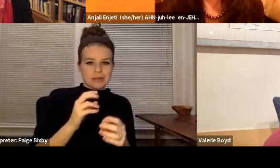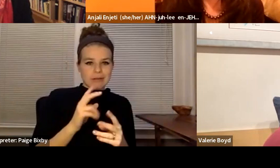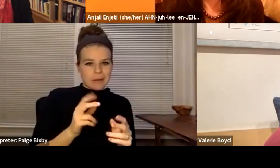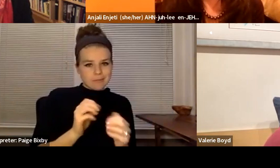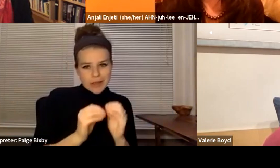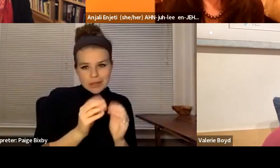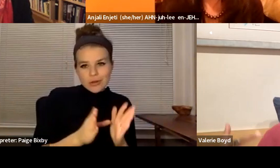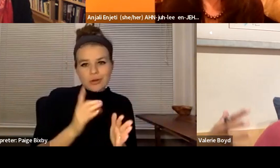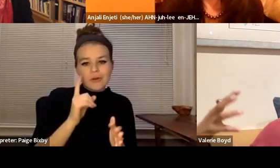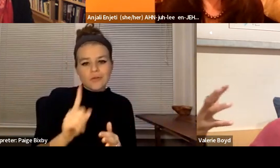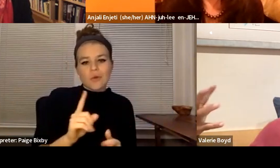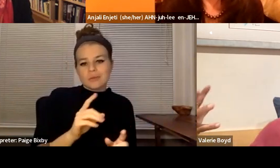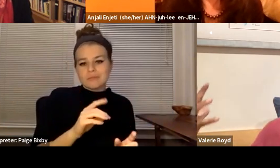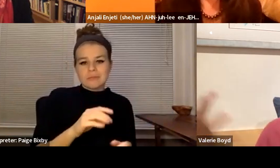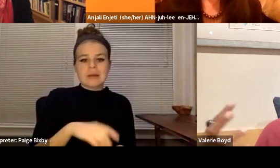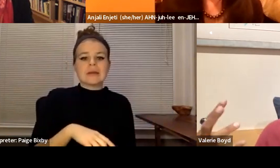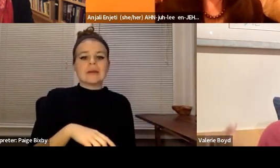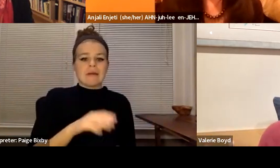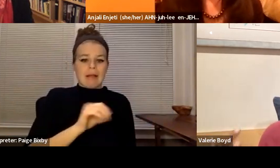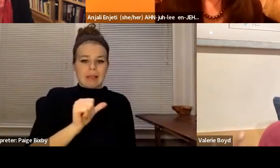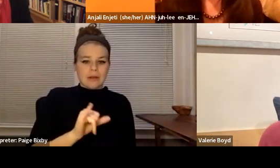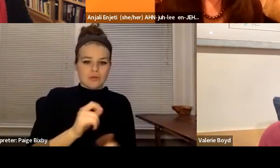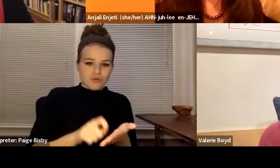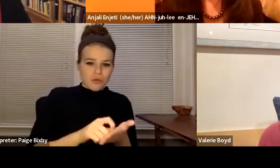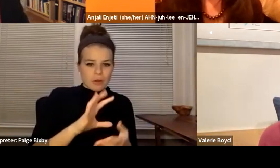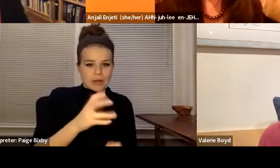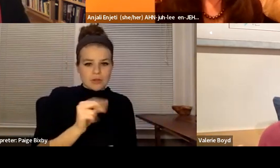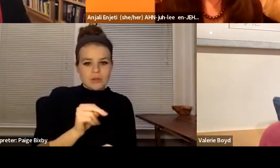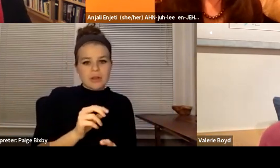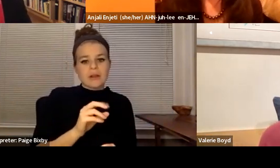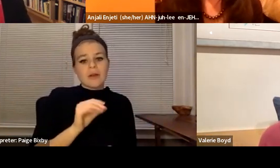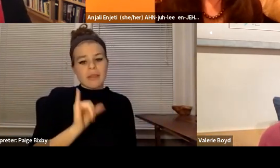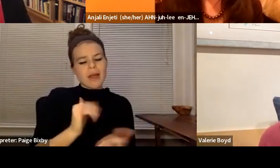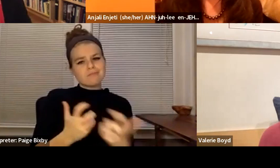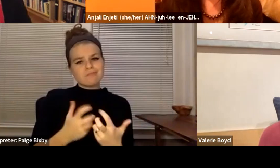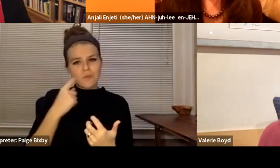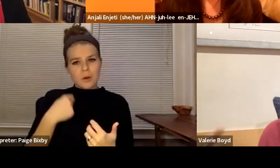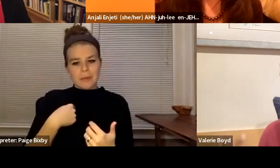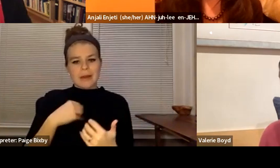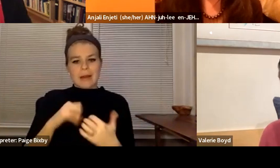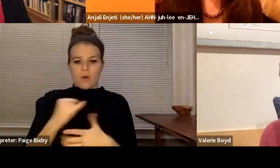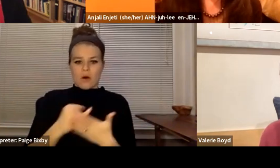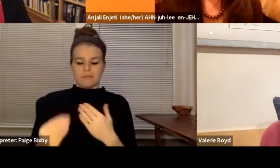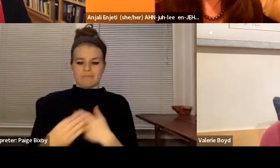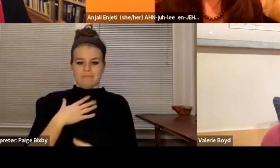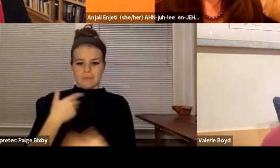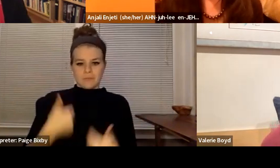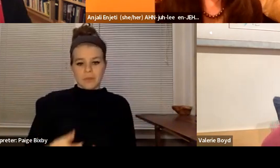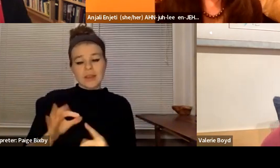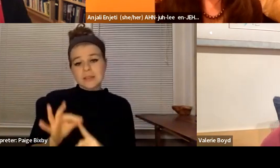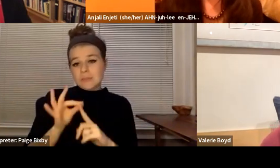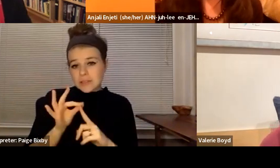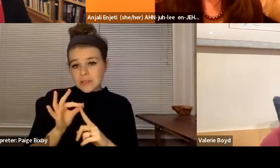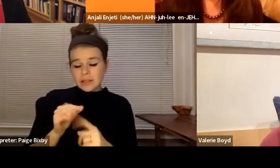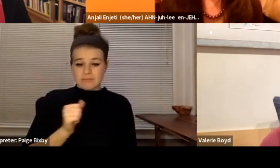was fitting for the kind of impact that the arts had on me as a young person. And especially a person whose